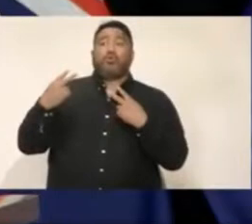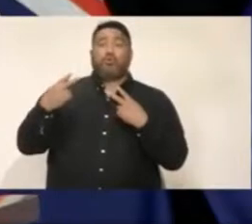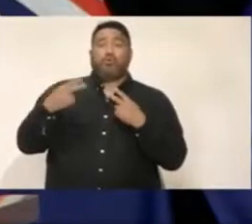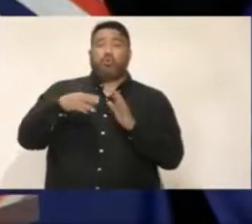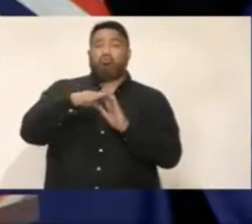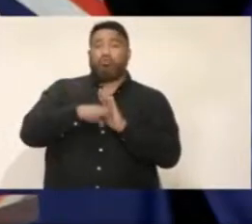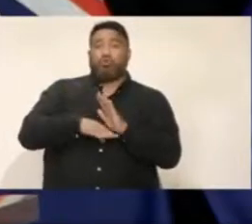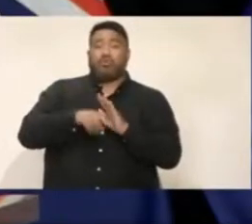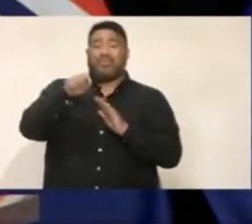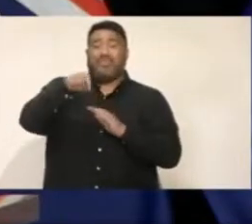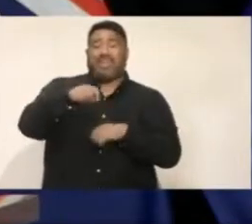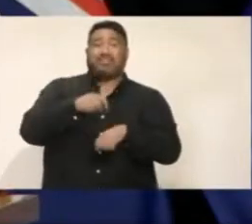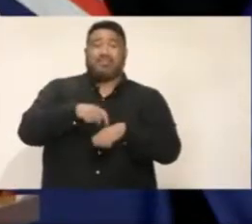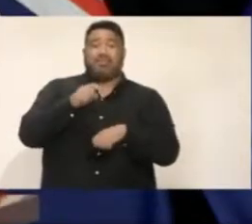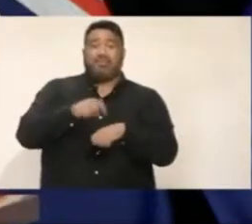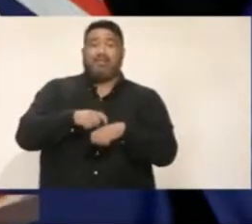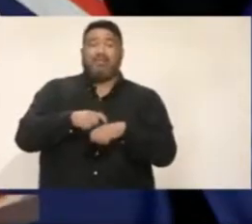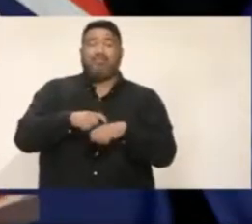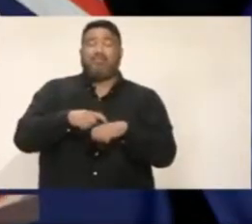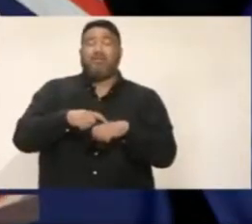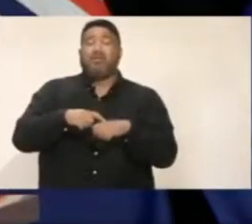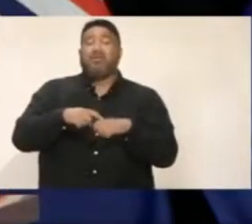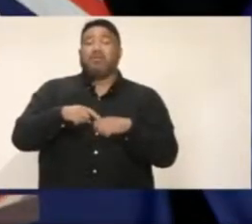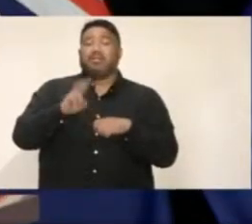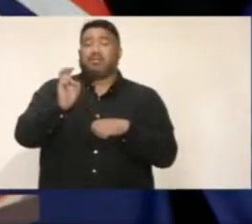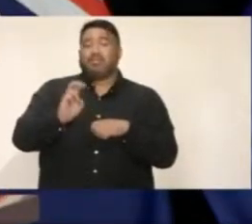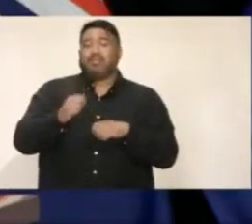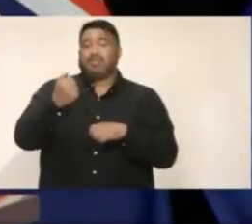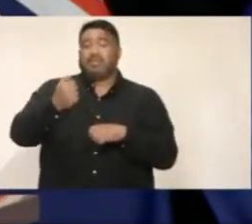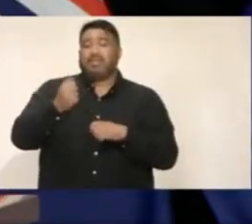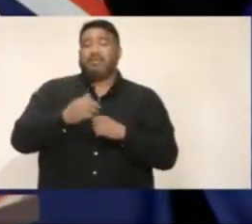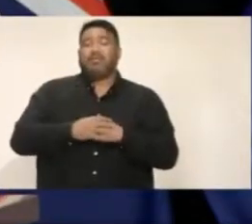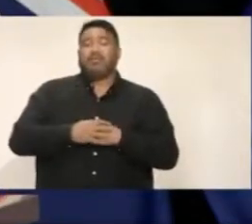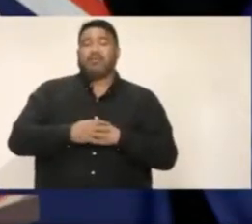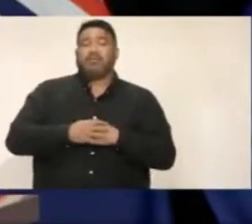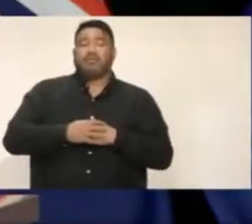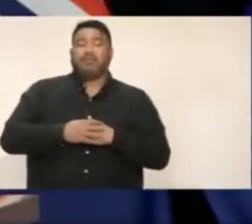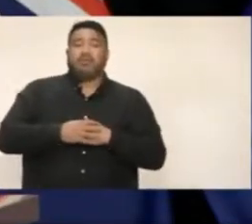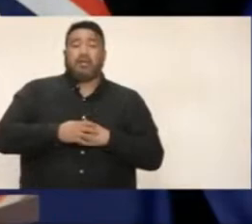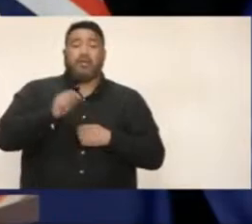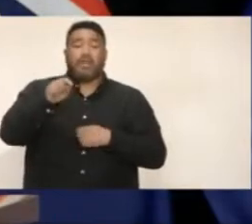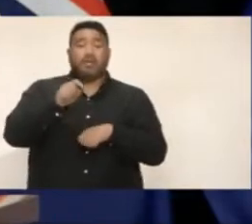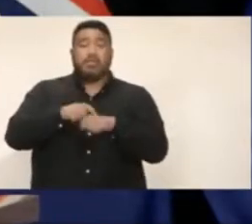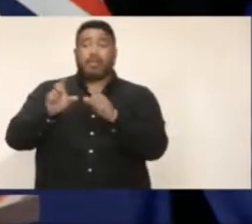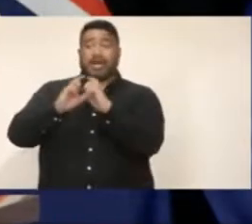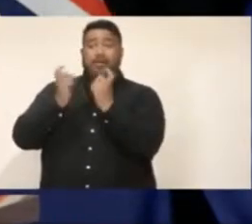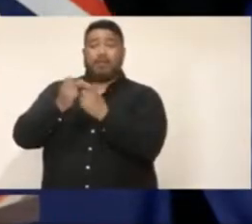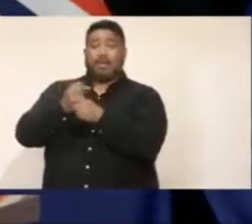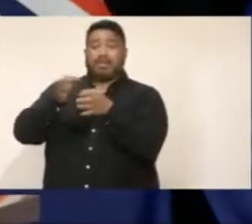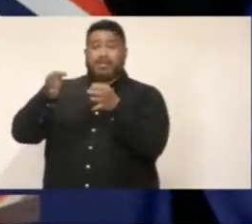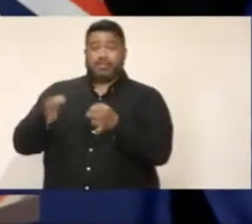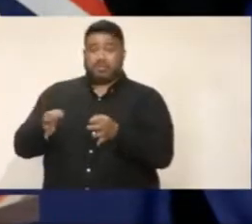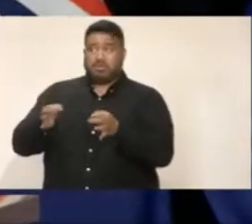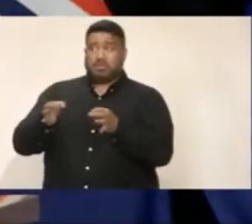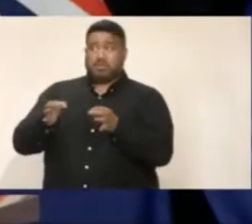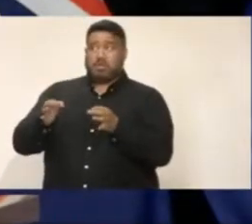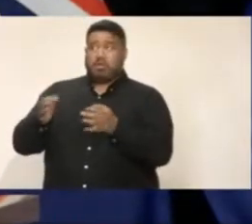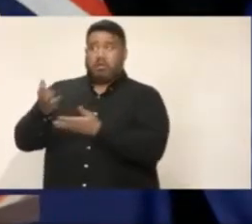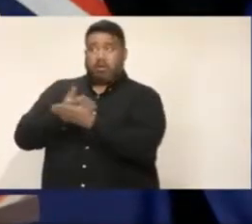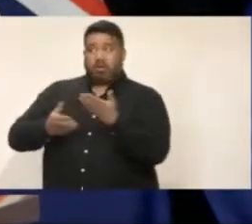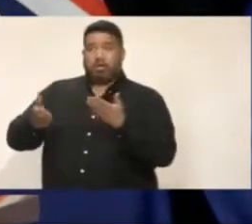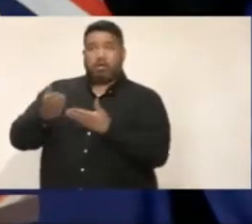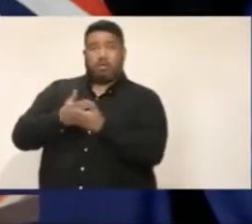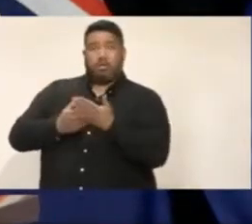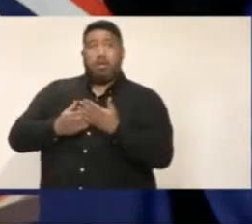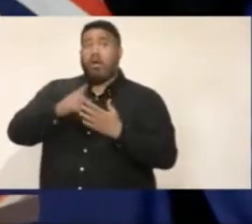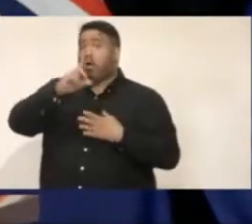doesn't necessarily mean that when we next consider those settings, that the whole country needs to be at 1 alert level. We will be